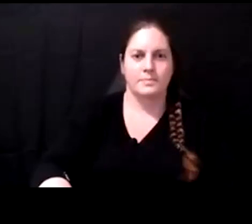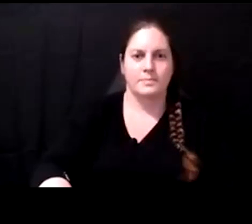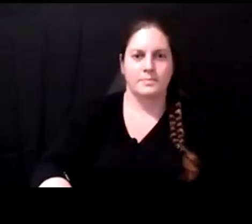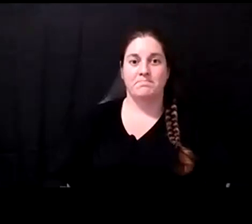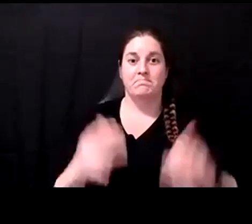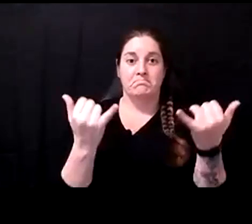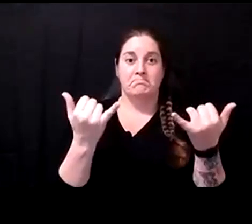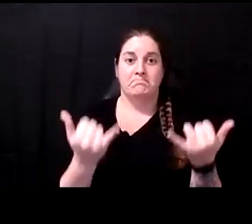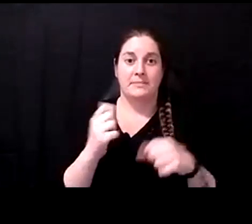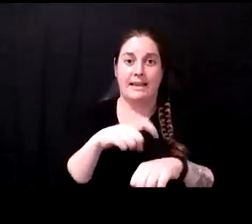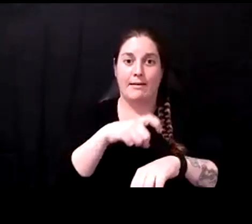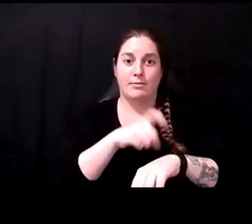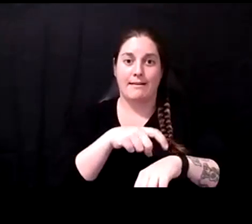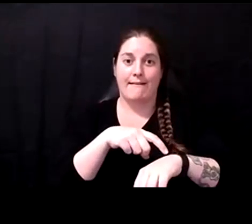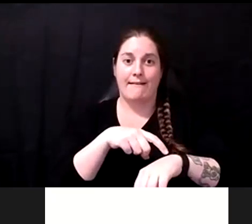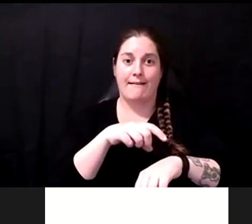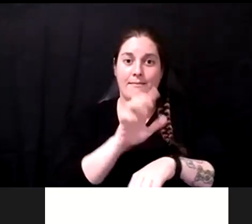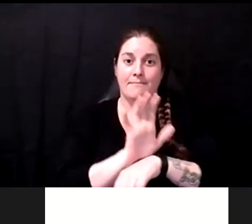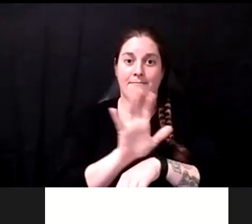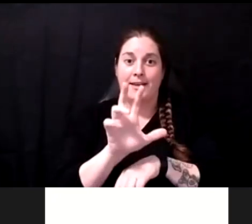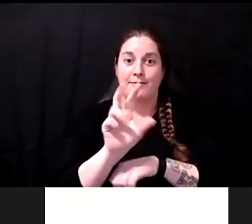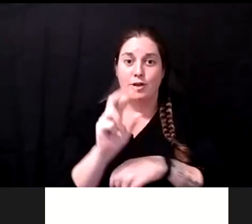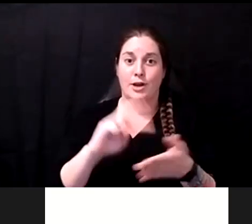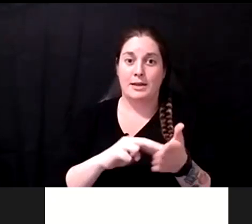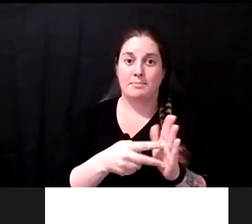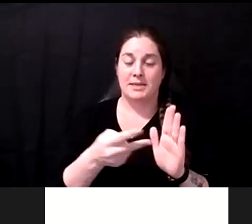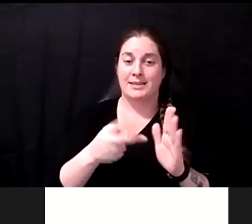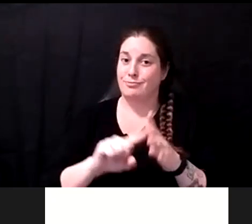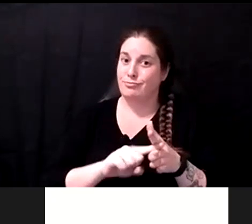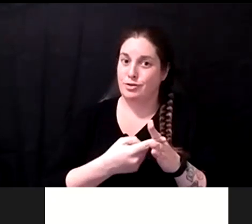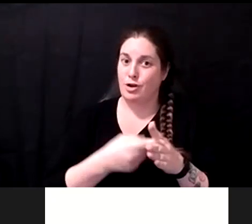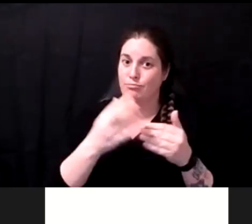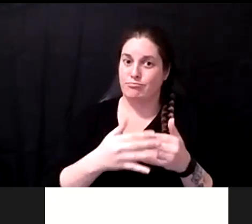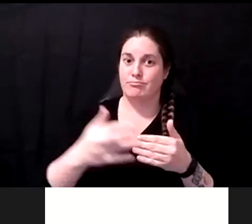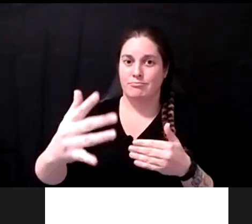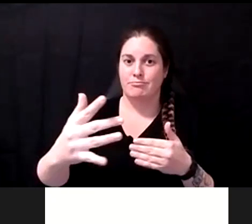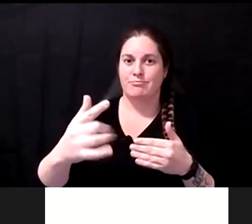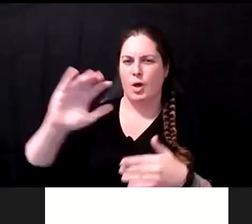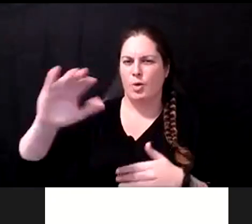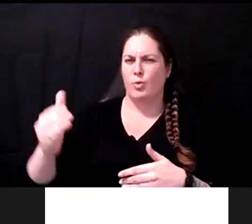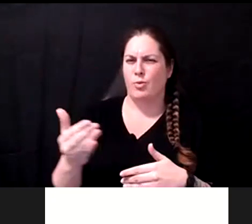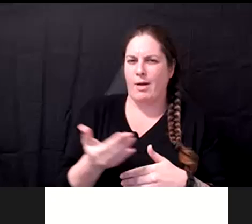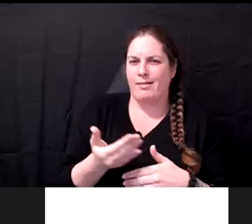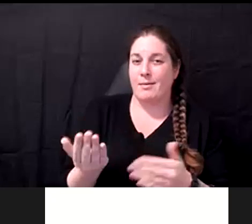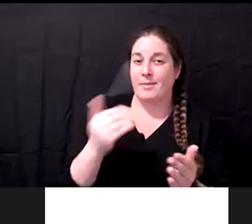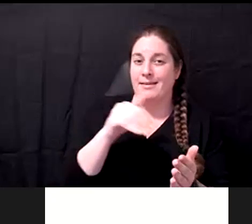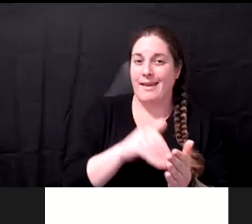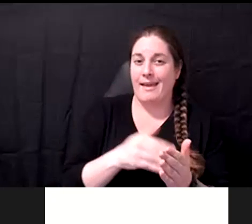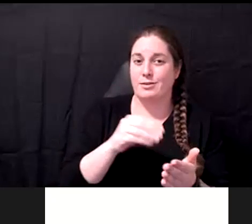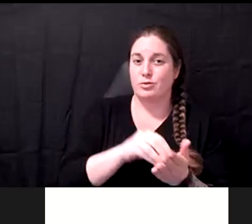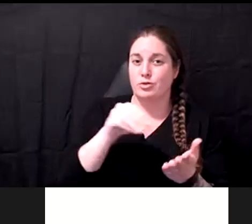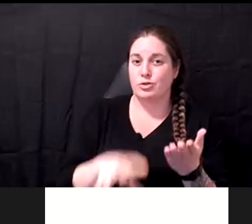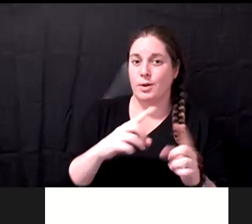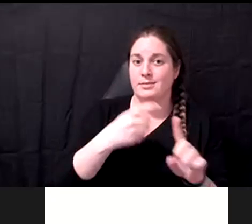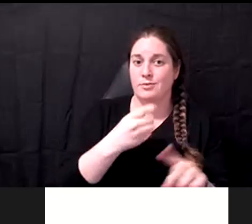to welcome those of you who were here on Monday back, and